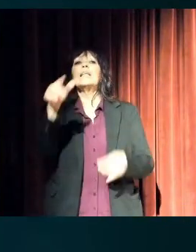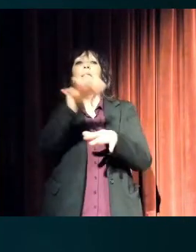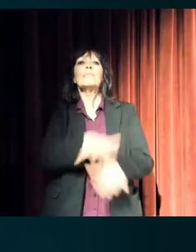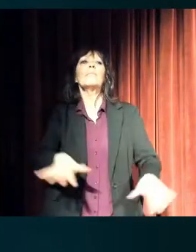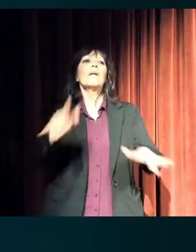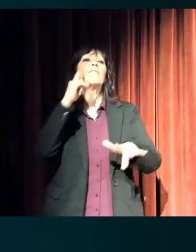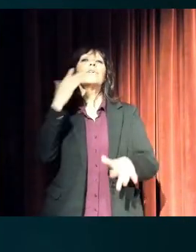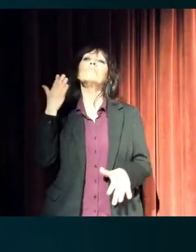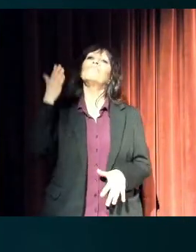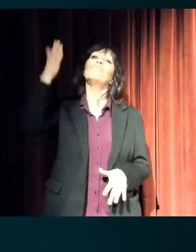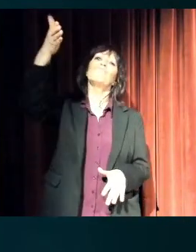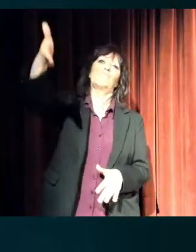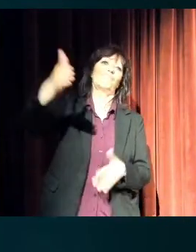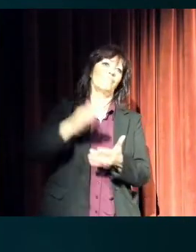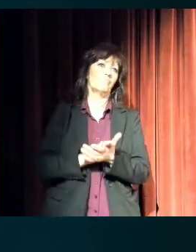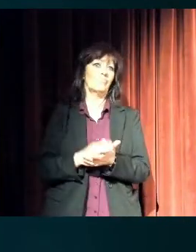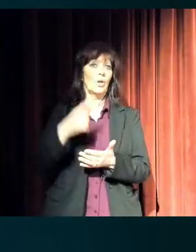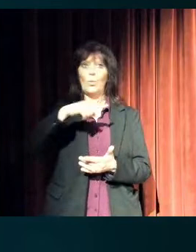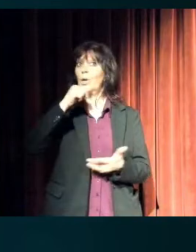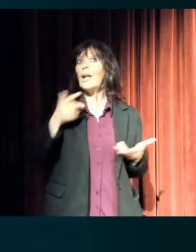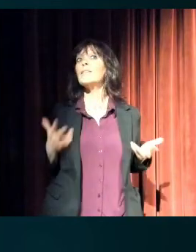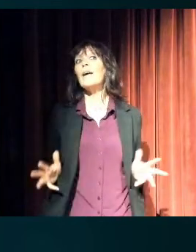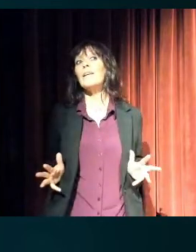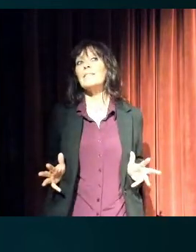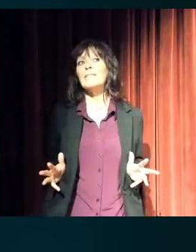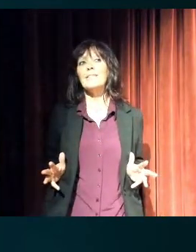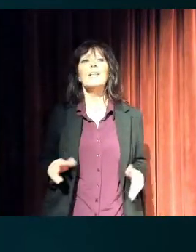next generation. But we are not done.